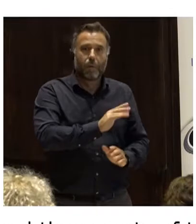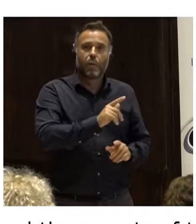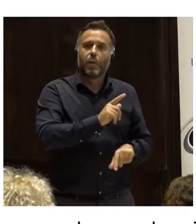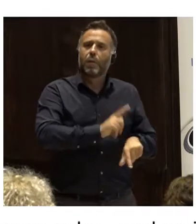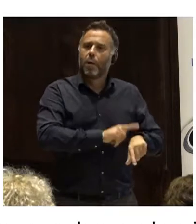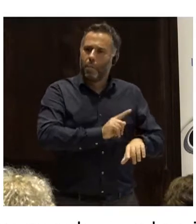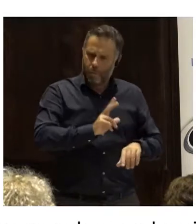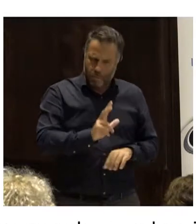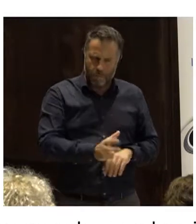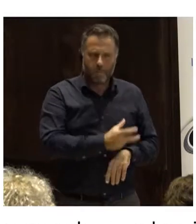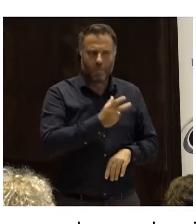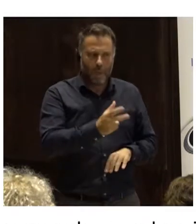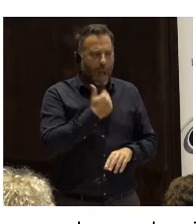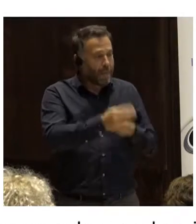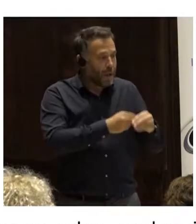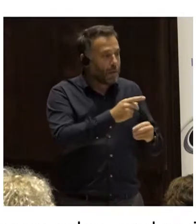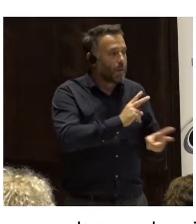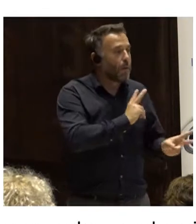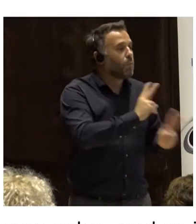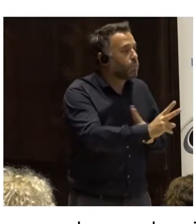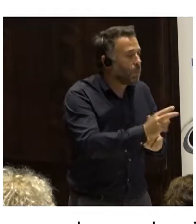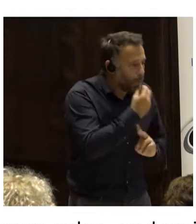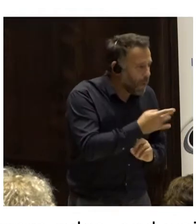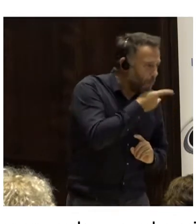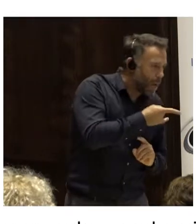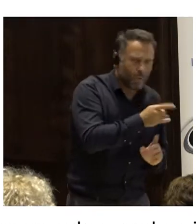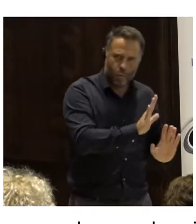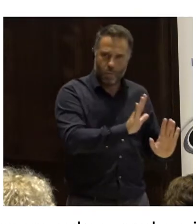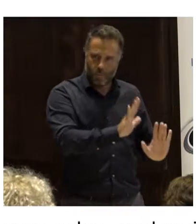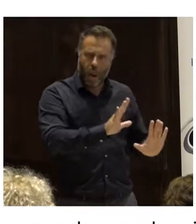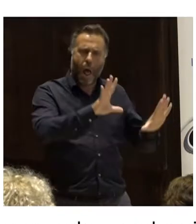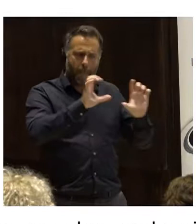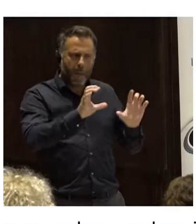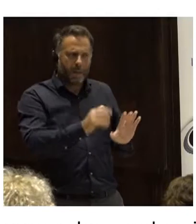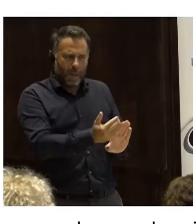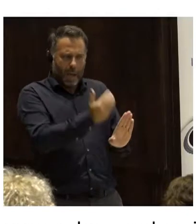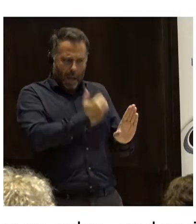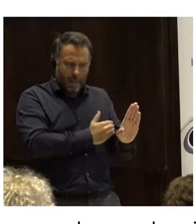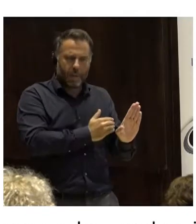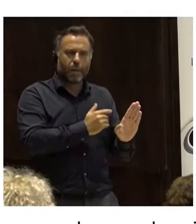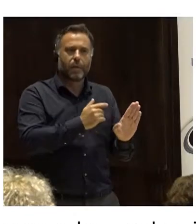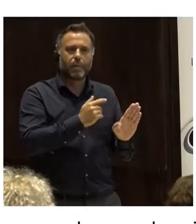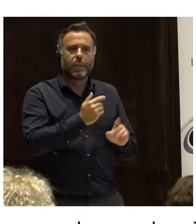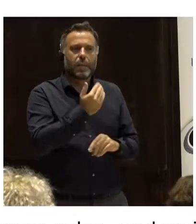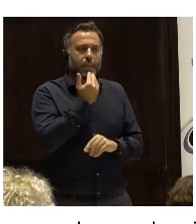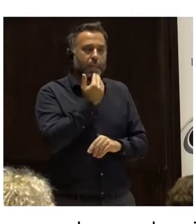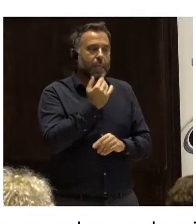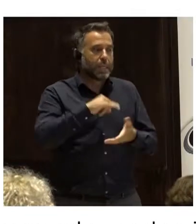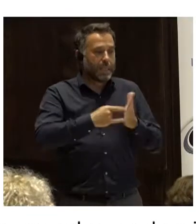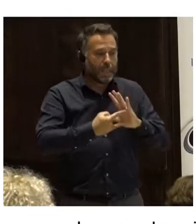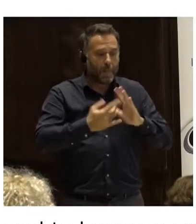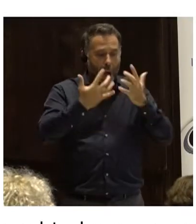in order to provide those prompts properly too, though. Like, if I have an automated system that's watching